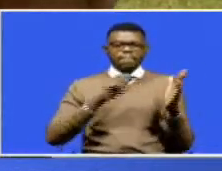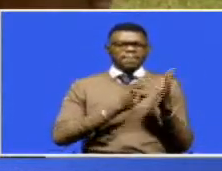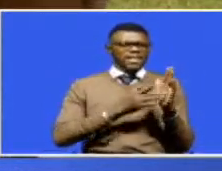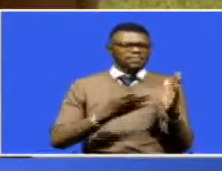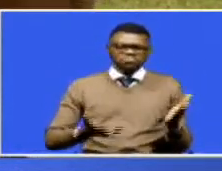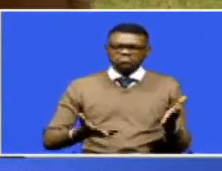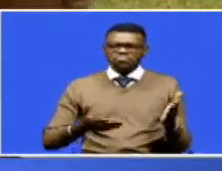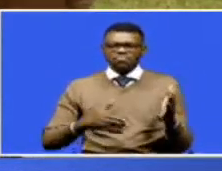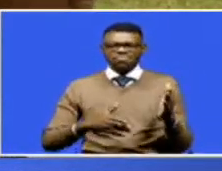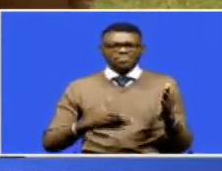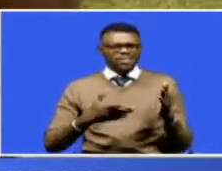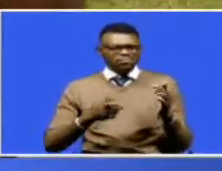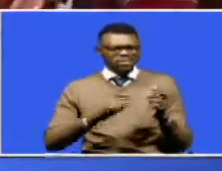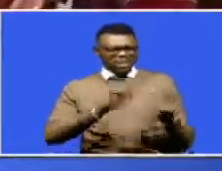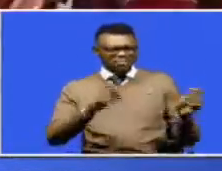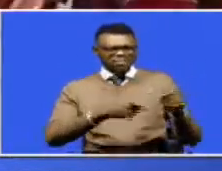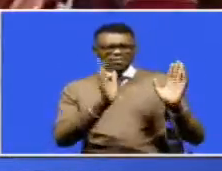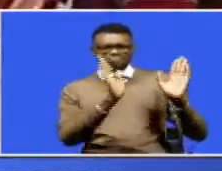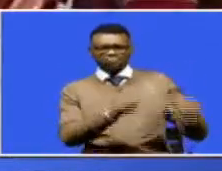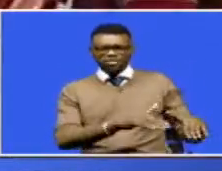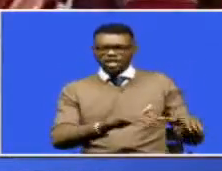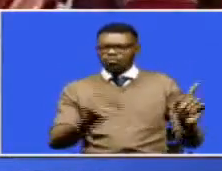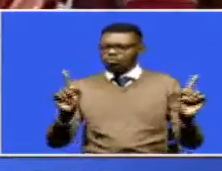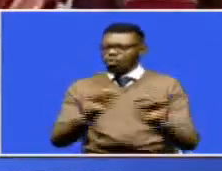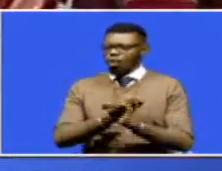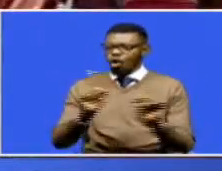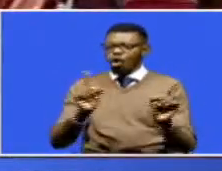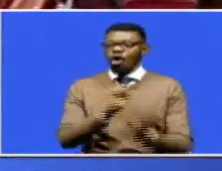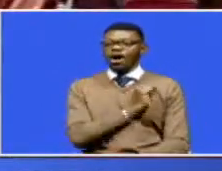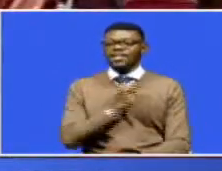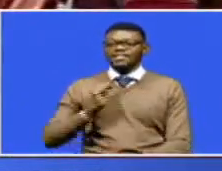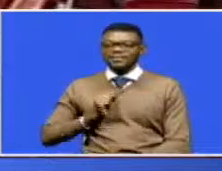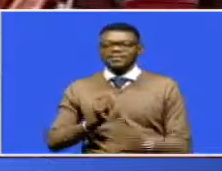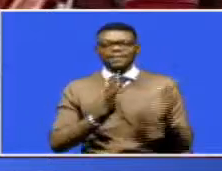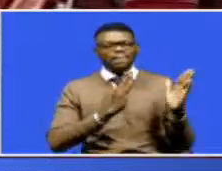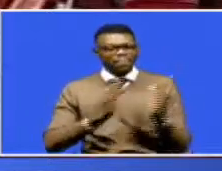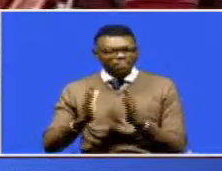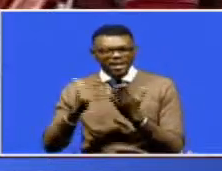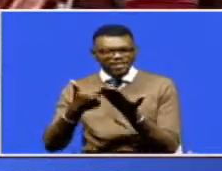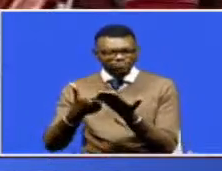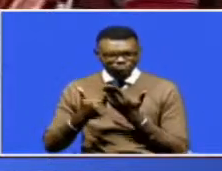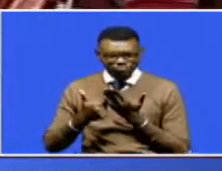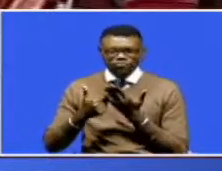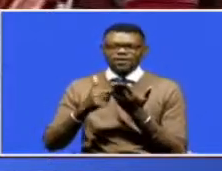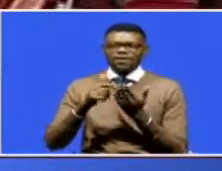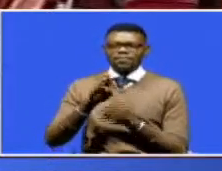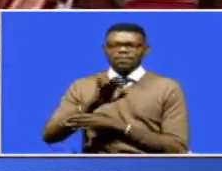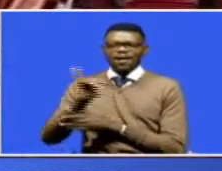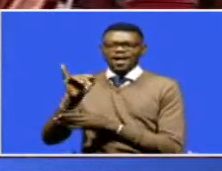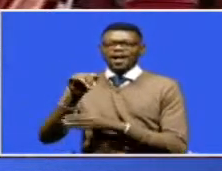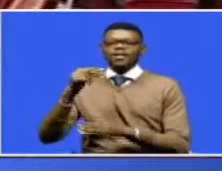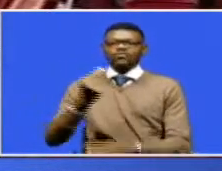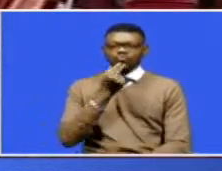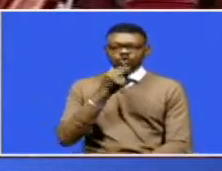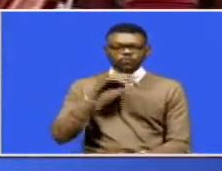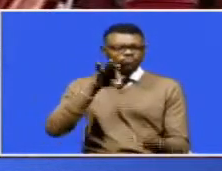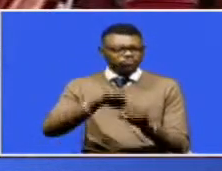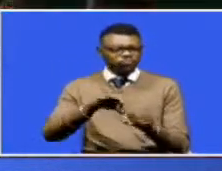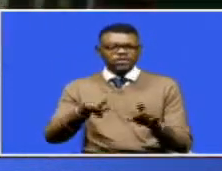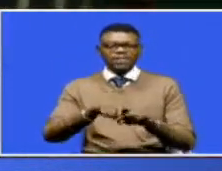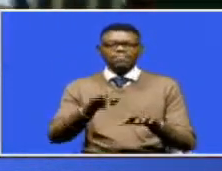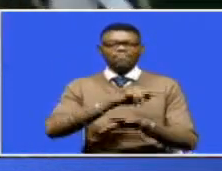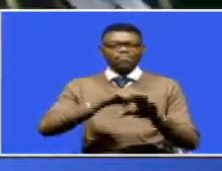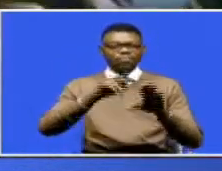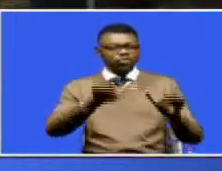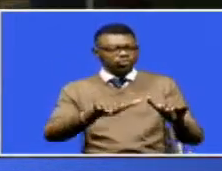throw the amendment? No. The Senate is set to dispense with the BBI bill through a vote on Tuesday, while the National Assembly